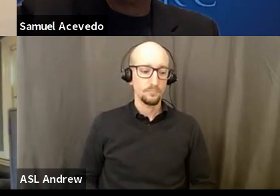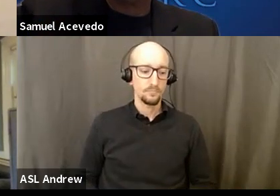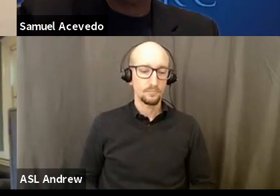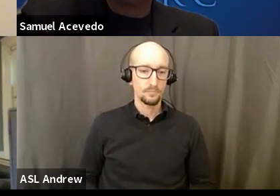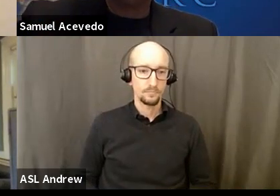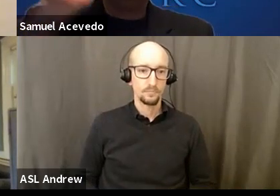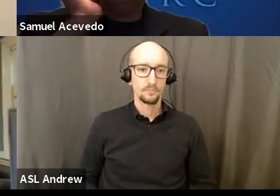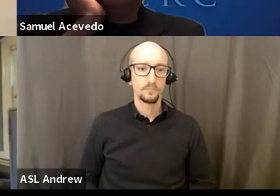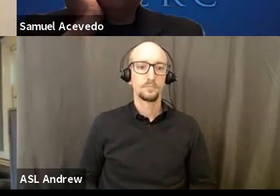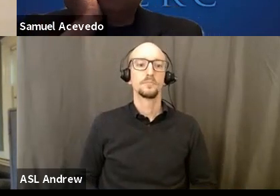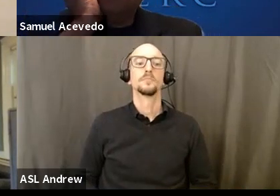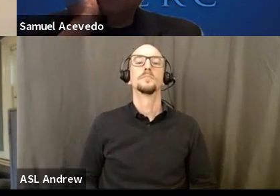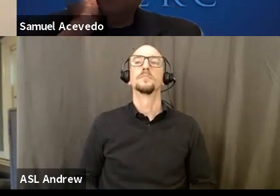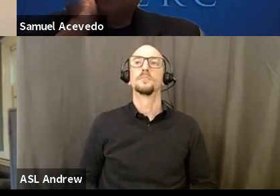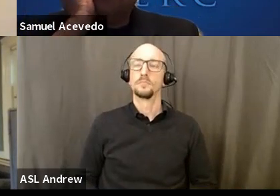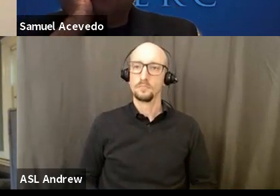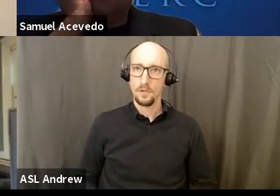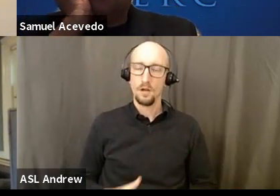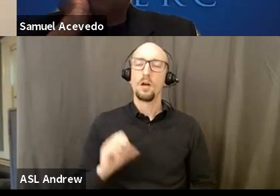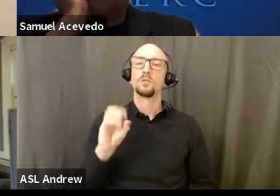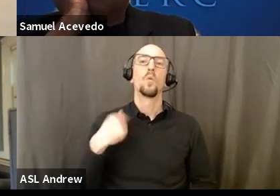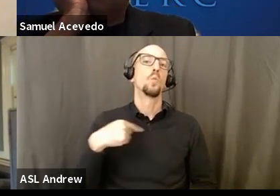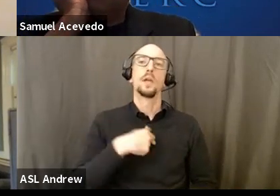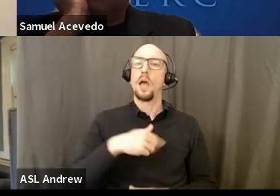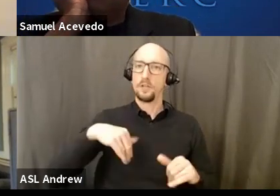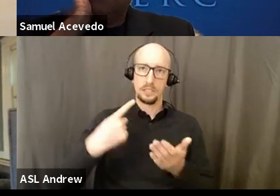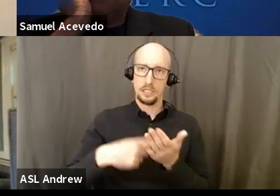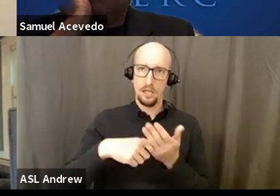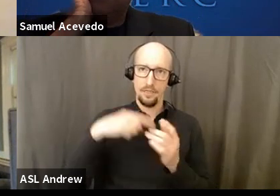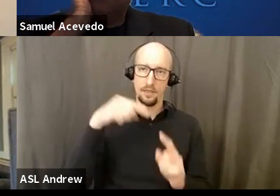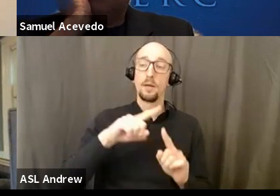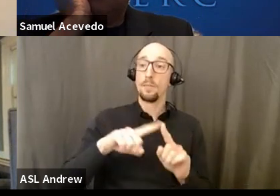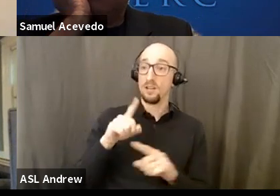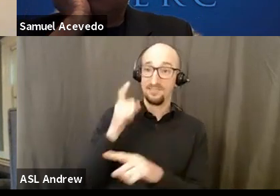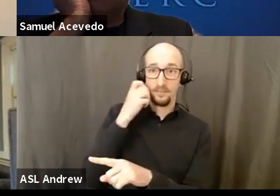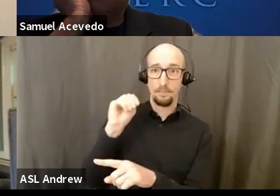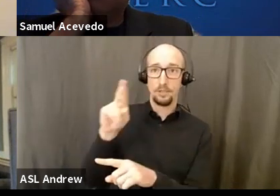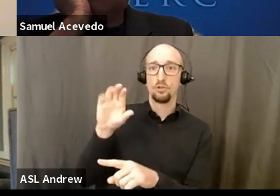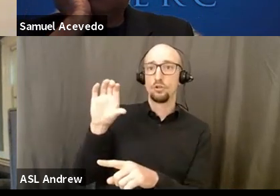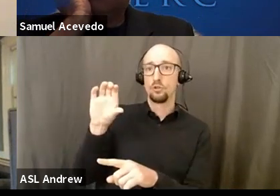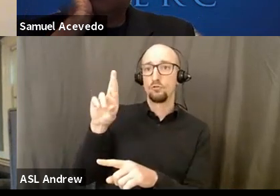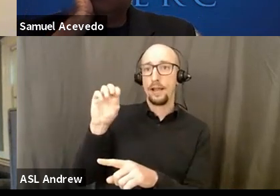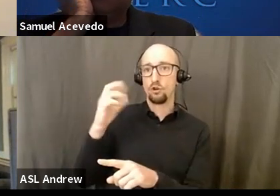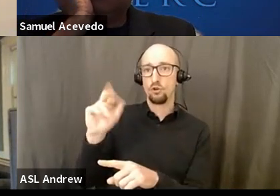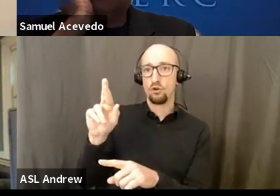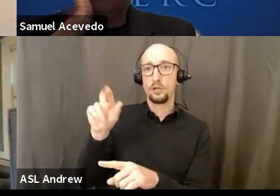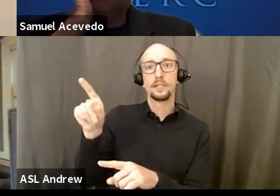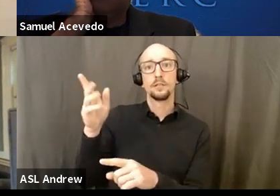Not that we have gone there yet, but Mr. Krager raised the idea of the qualitative